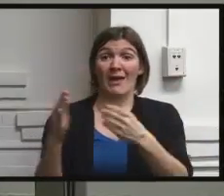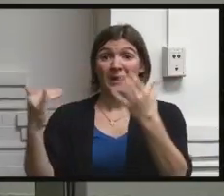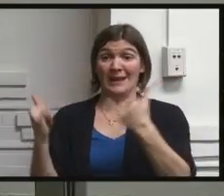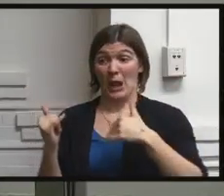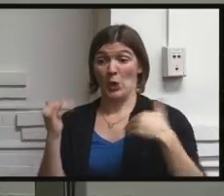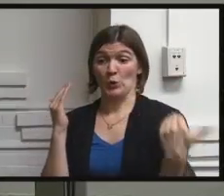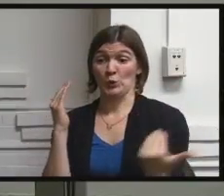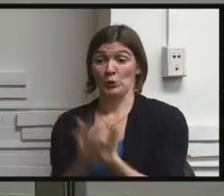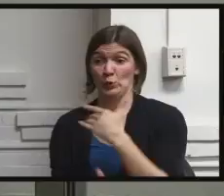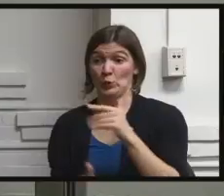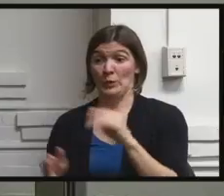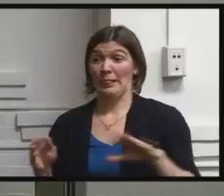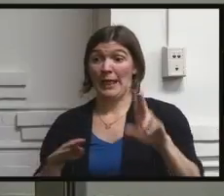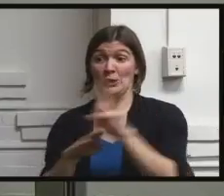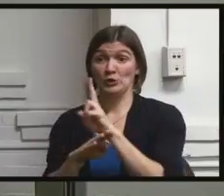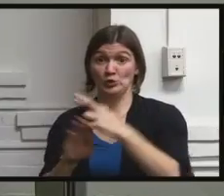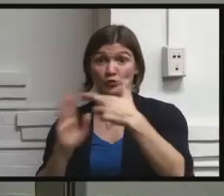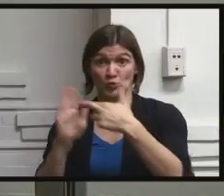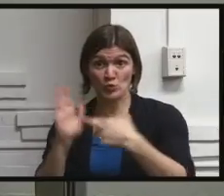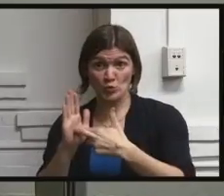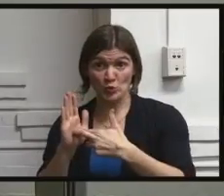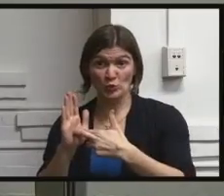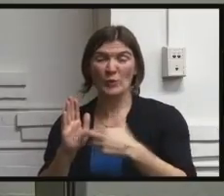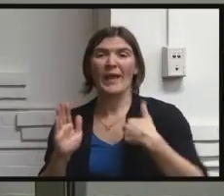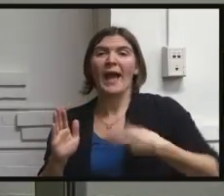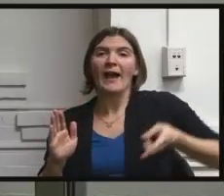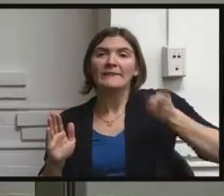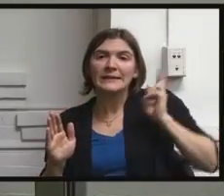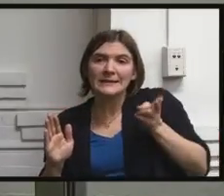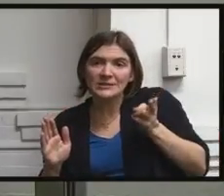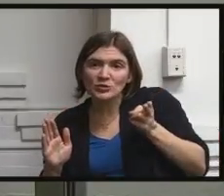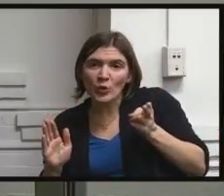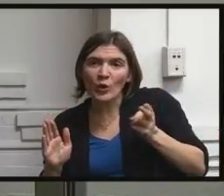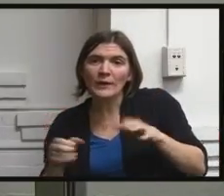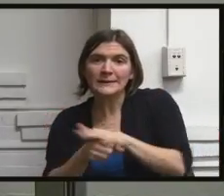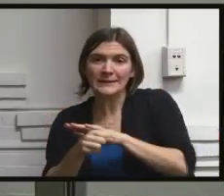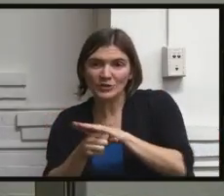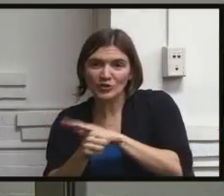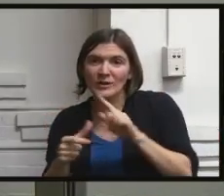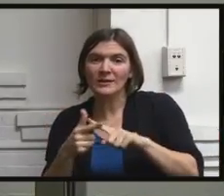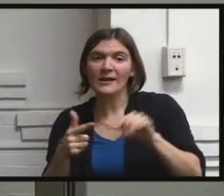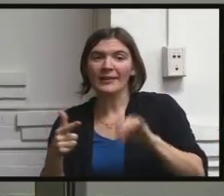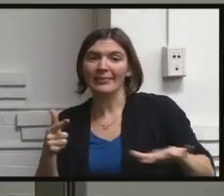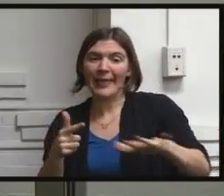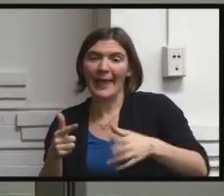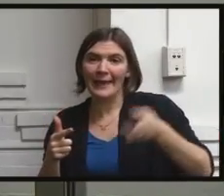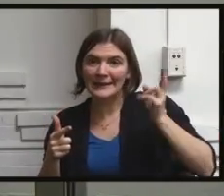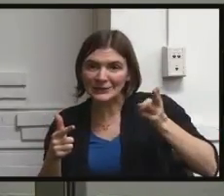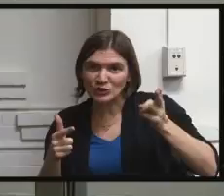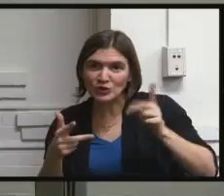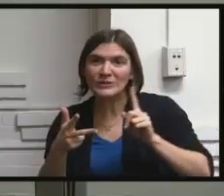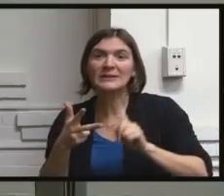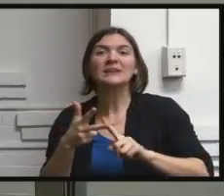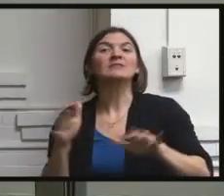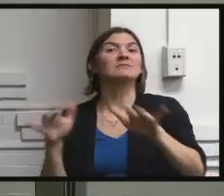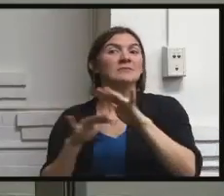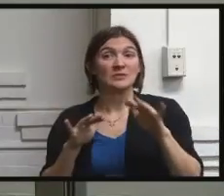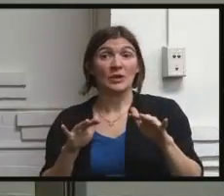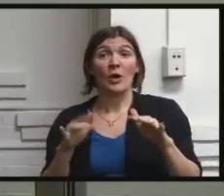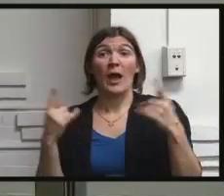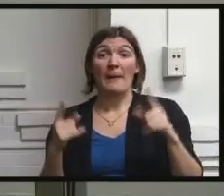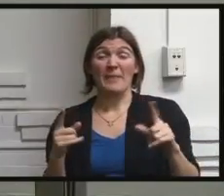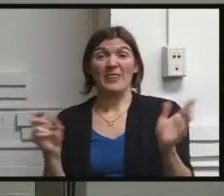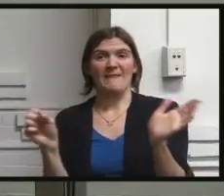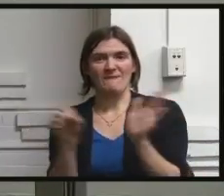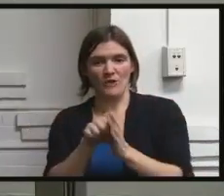have established a historic resource overlay district, and that provides for design review. So it's the four National